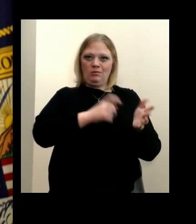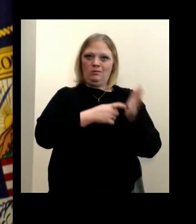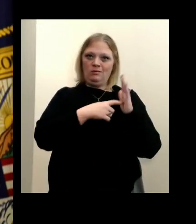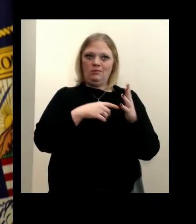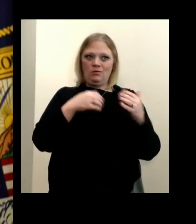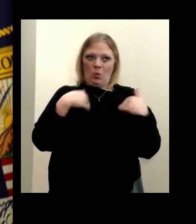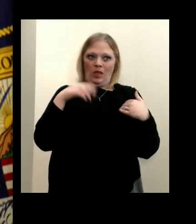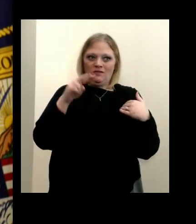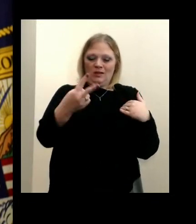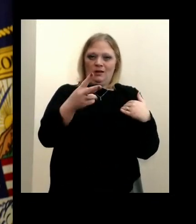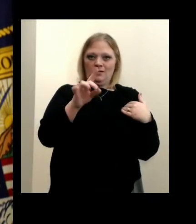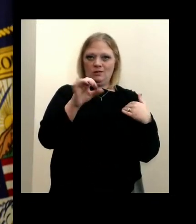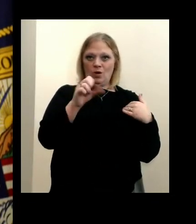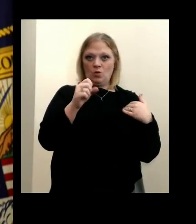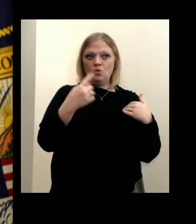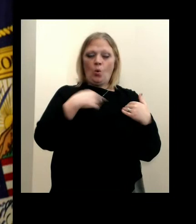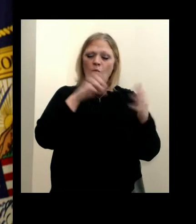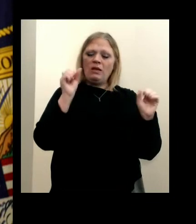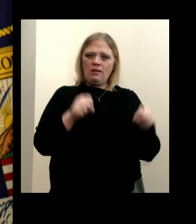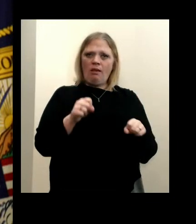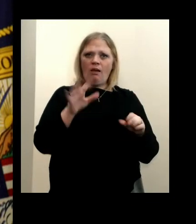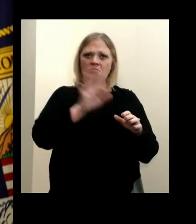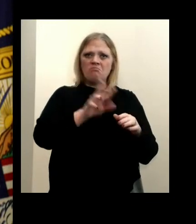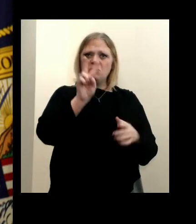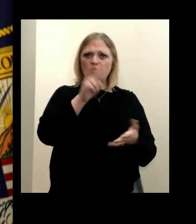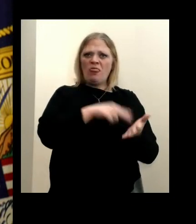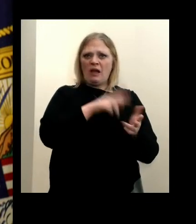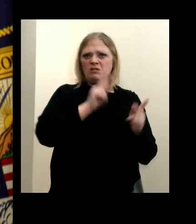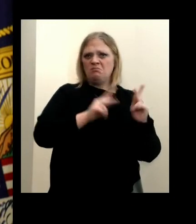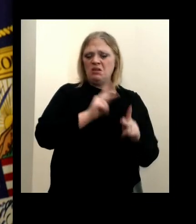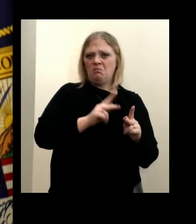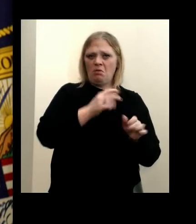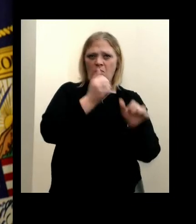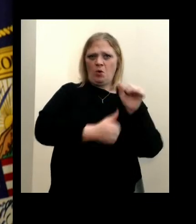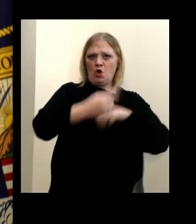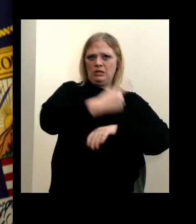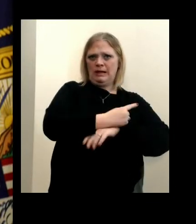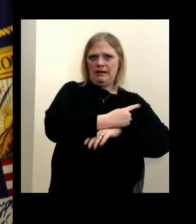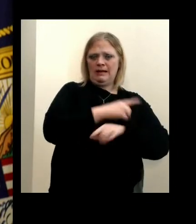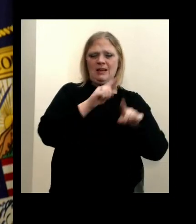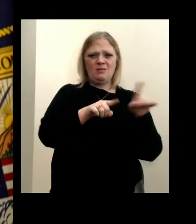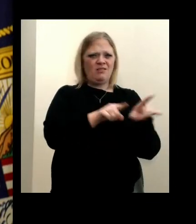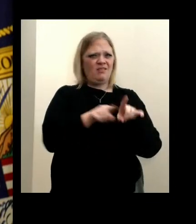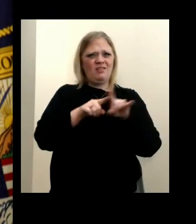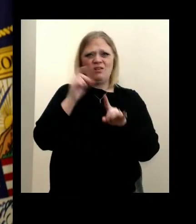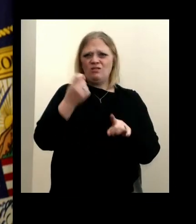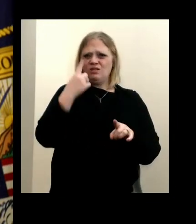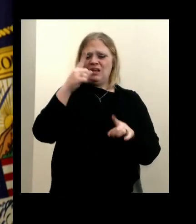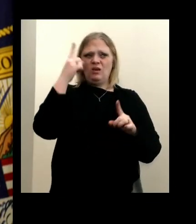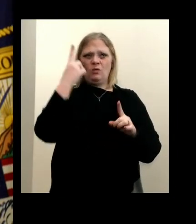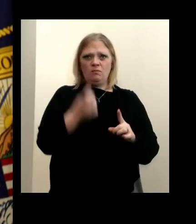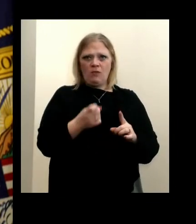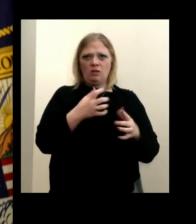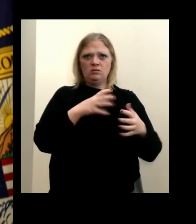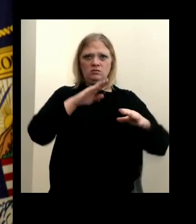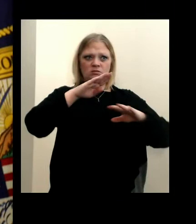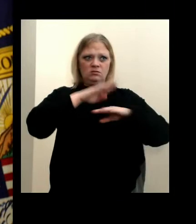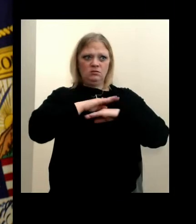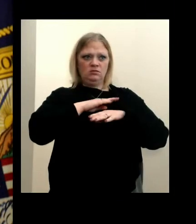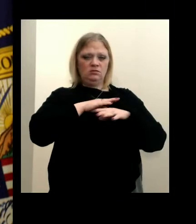do about 2,000 people per day. We also understand that we have to meet both a first dose and second dose